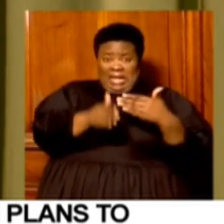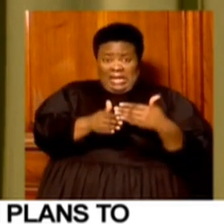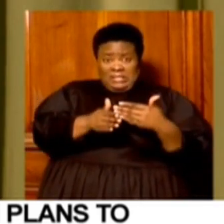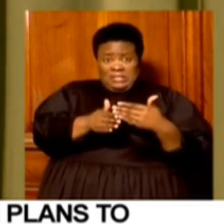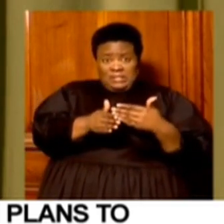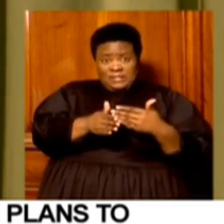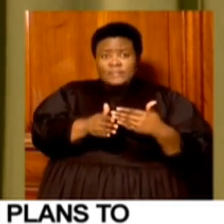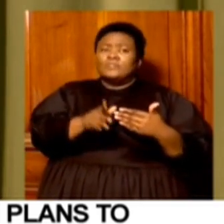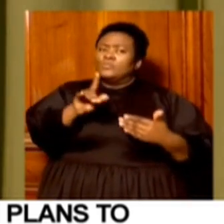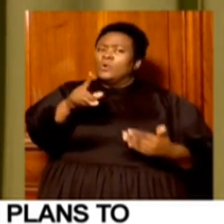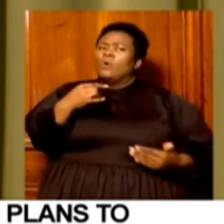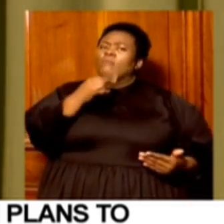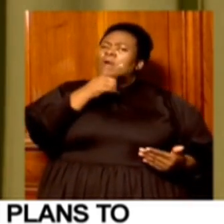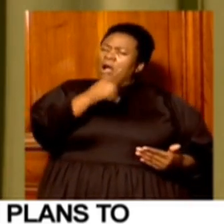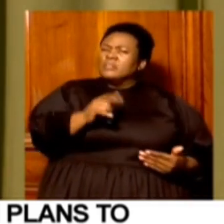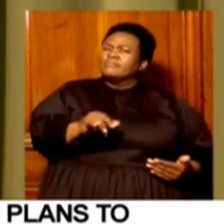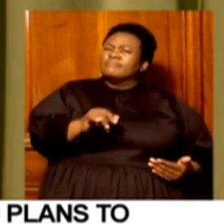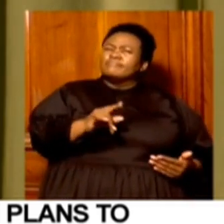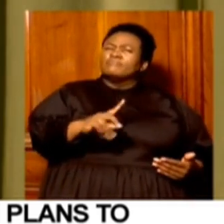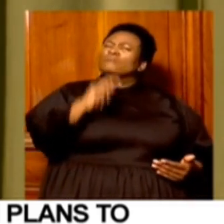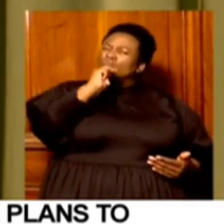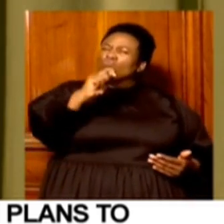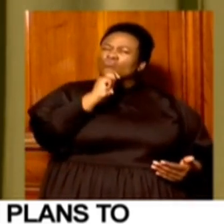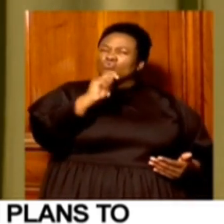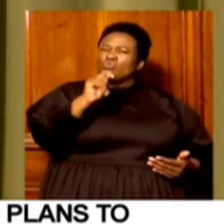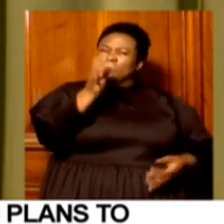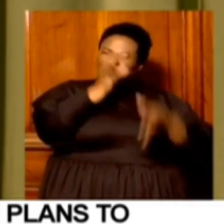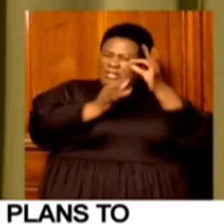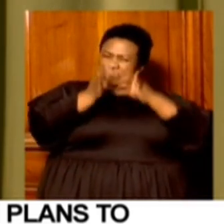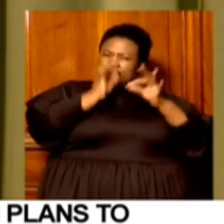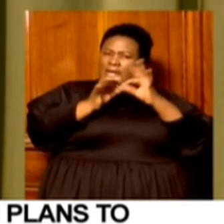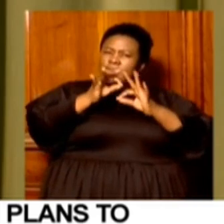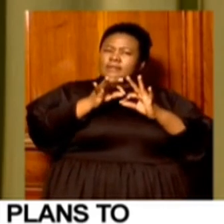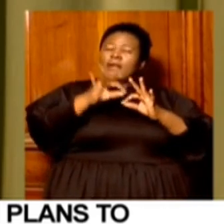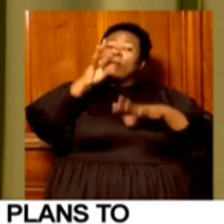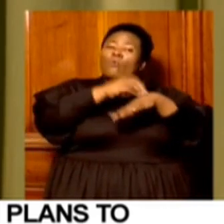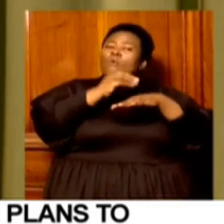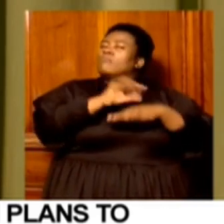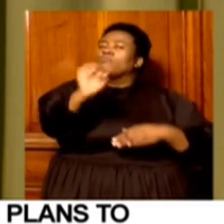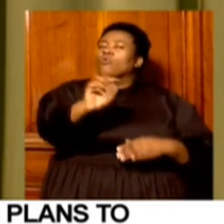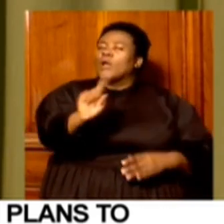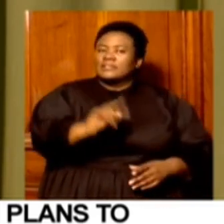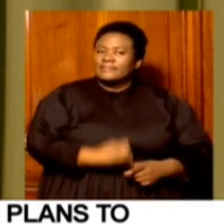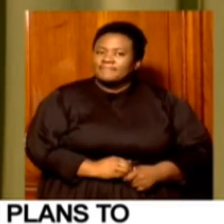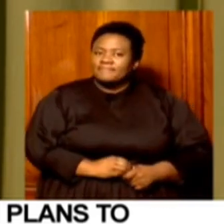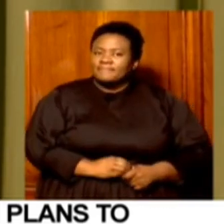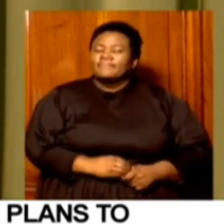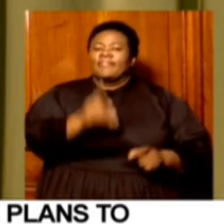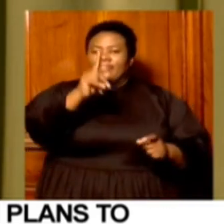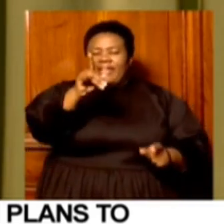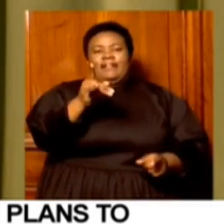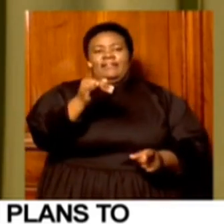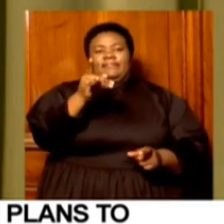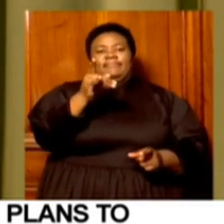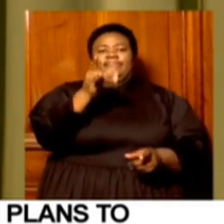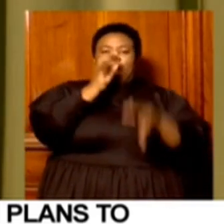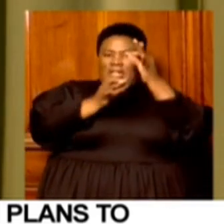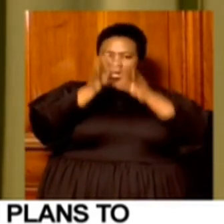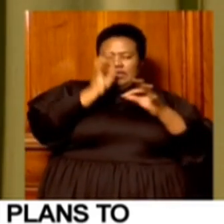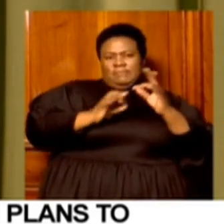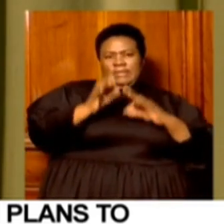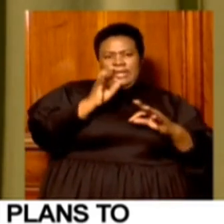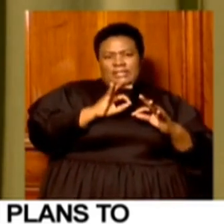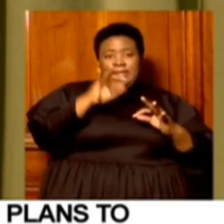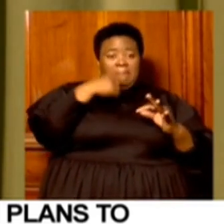say, but exactly what is your problem? They then start to tell me. I don't learn this thing from a